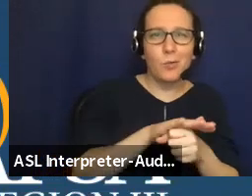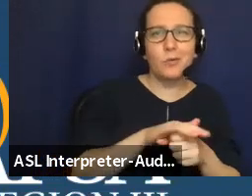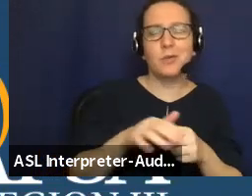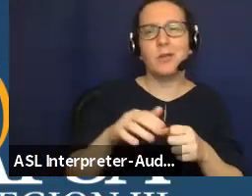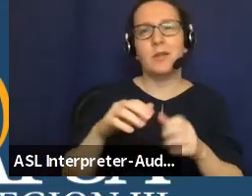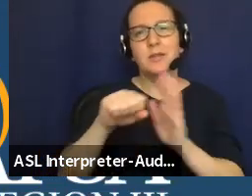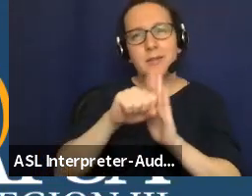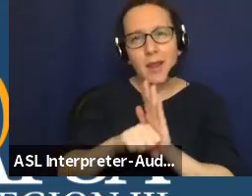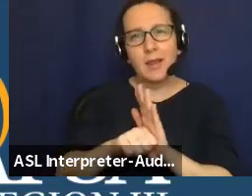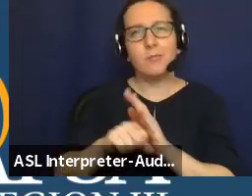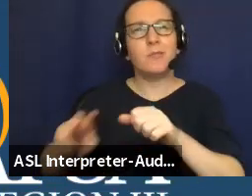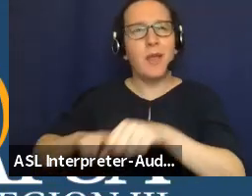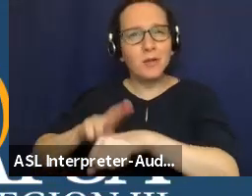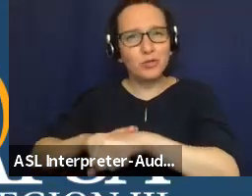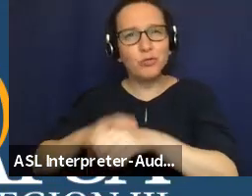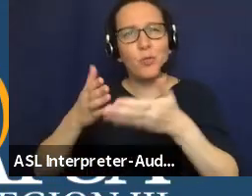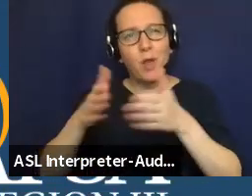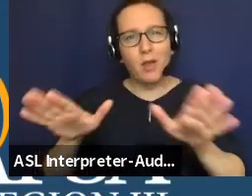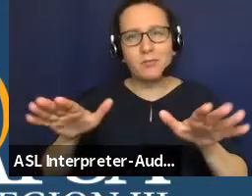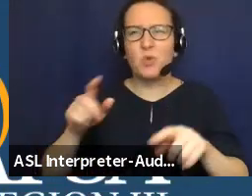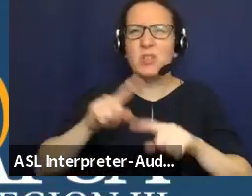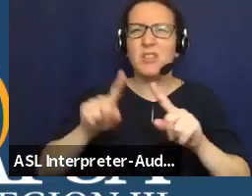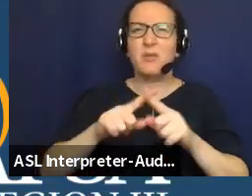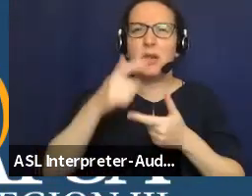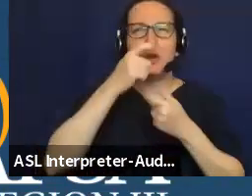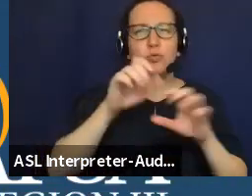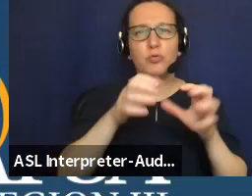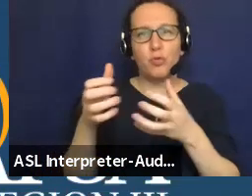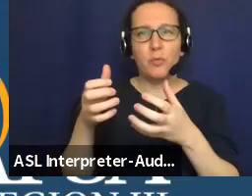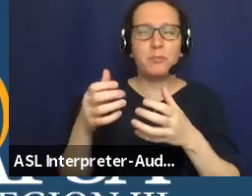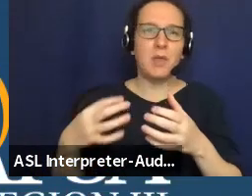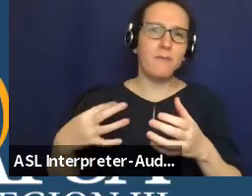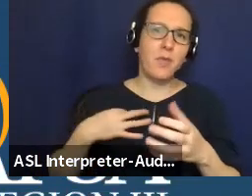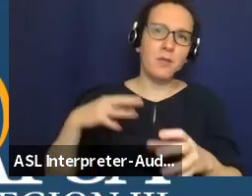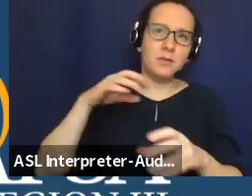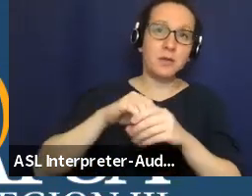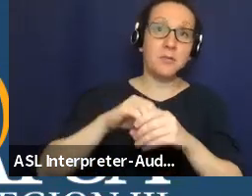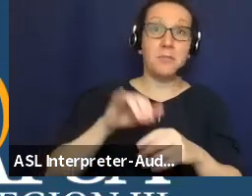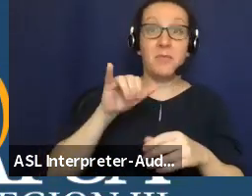national, or even within different member interest groups. Okay, that concludes our